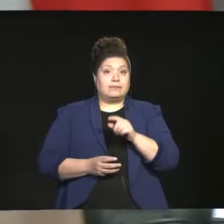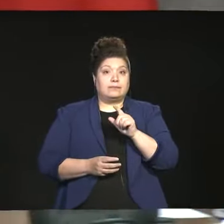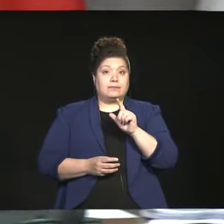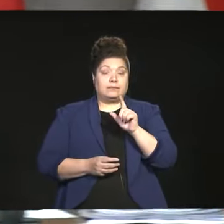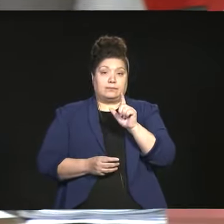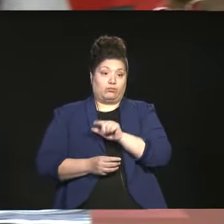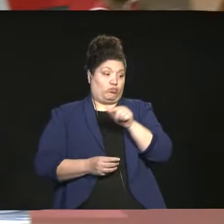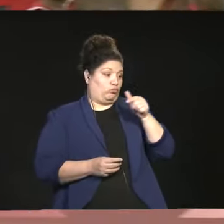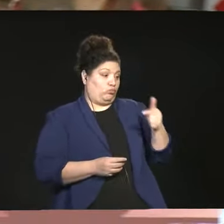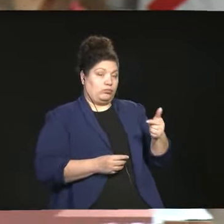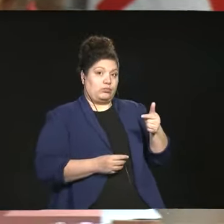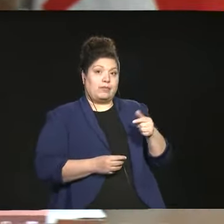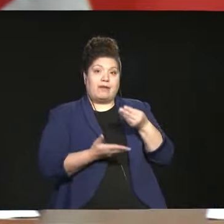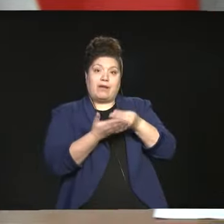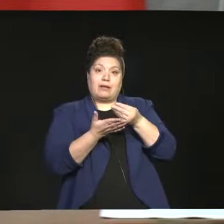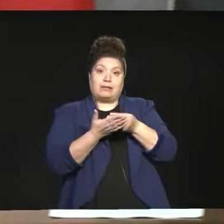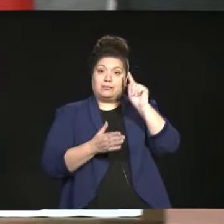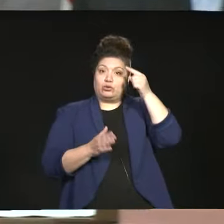Thanks, Chrystia.